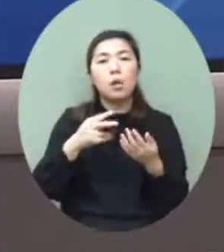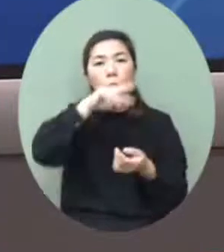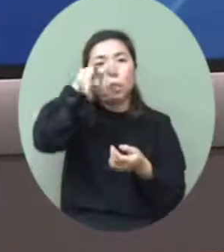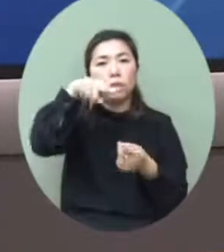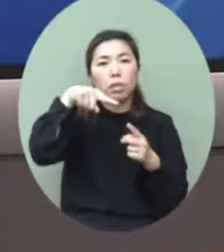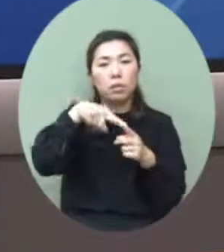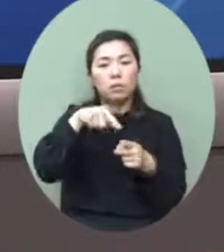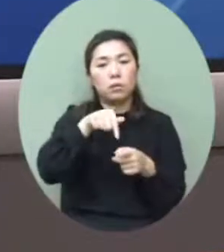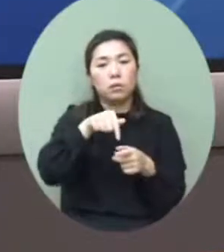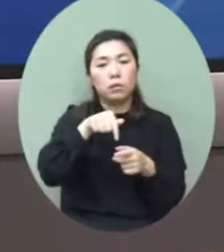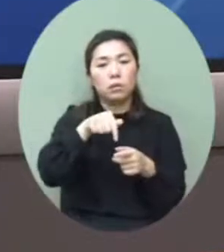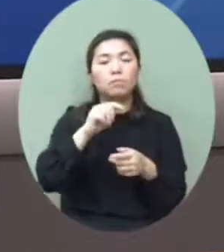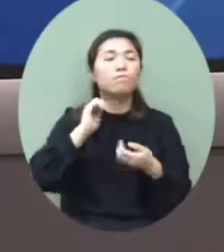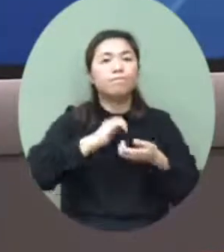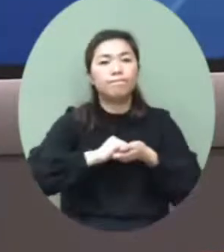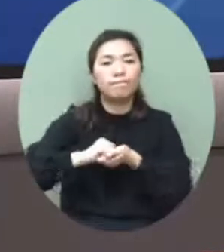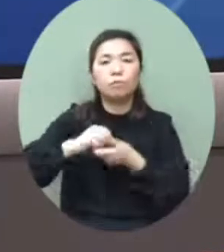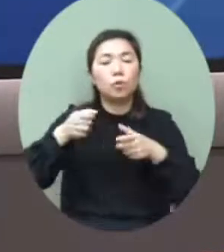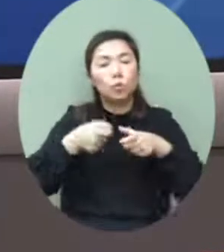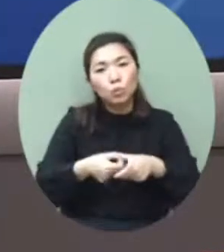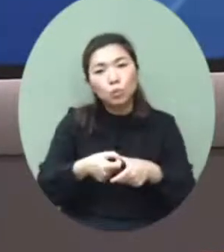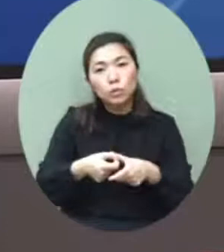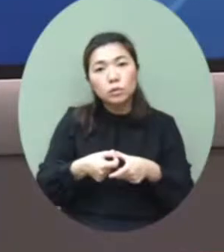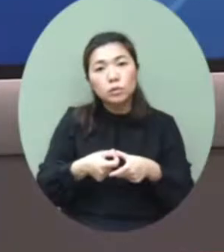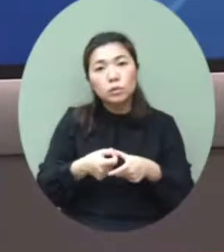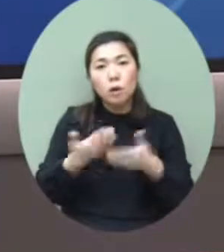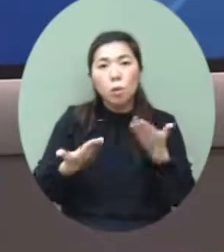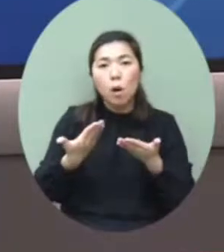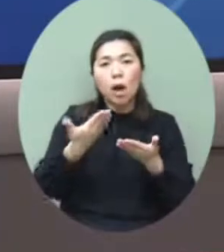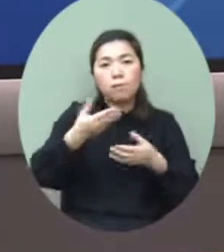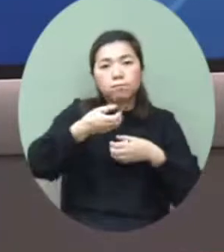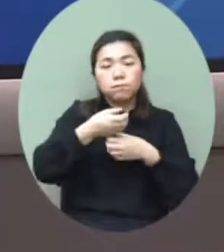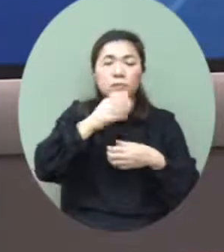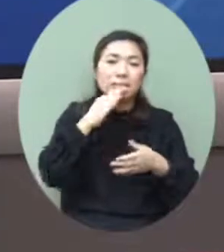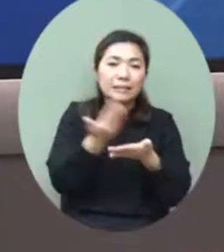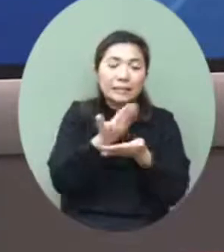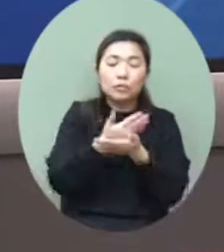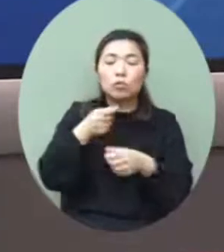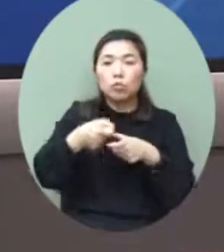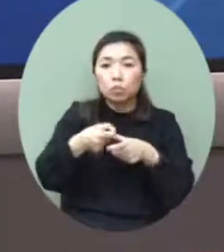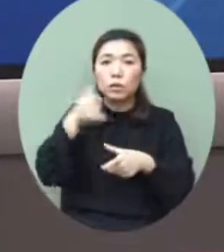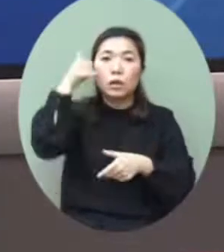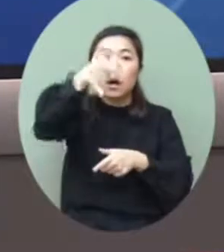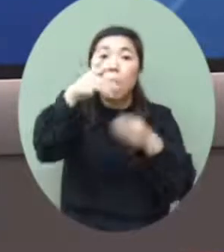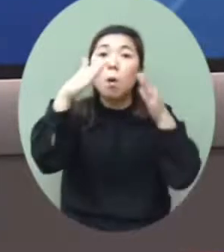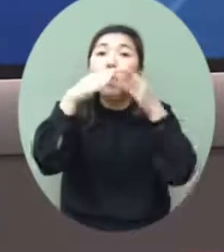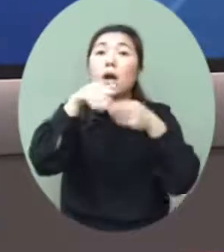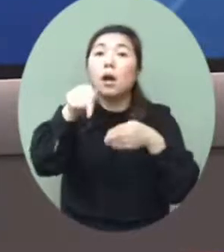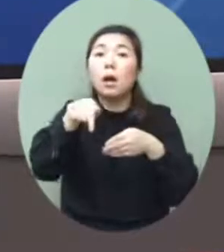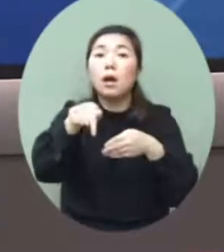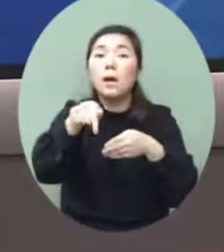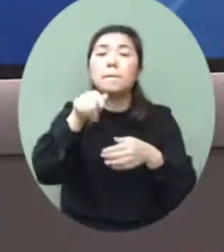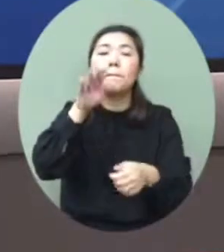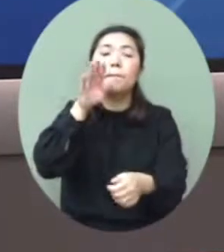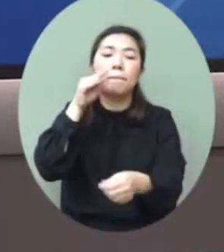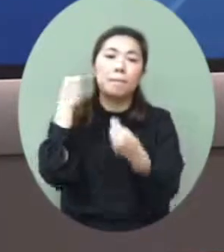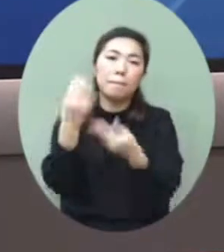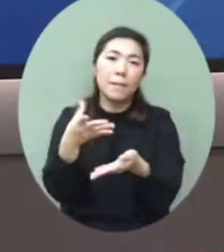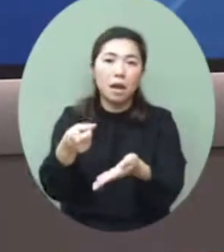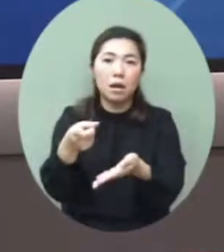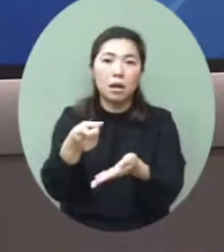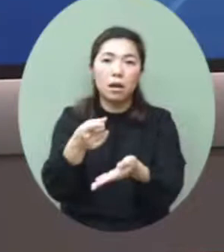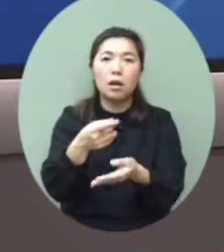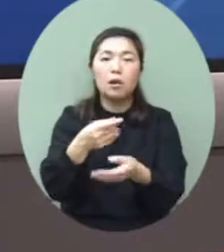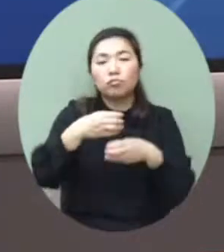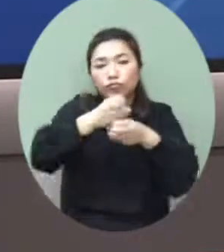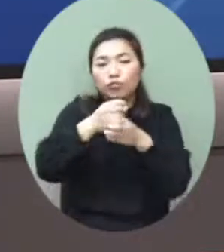investigation for those who declared positive RAT results. We